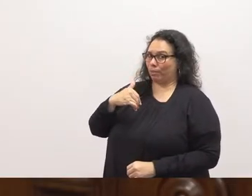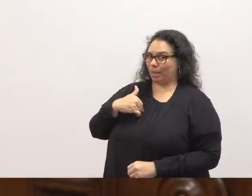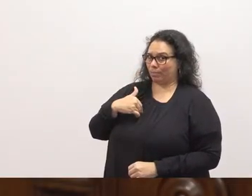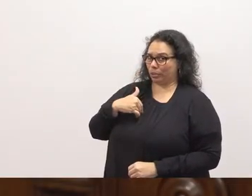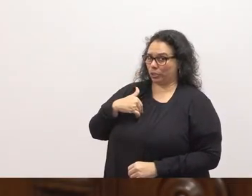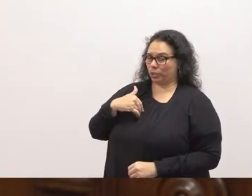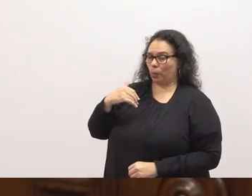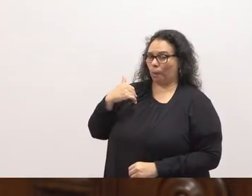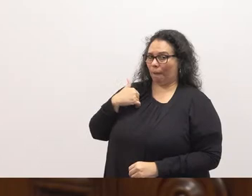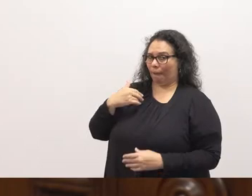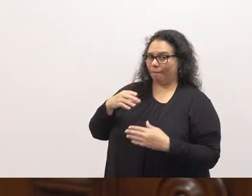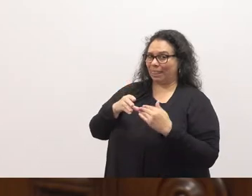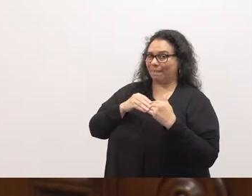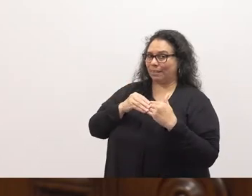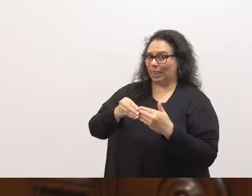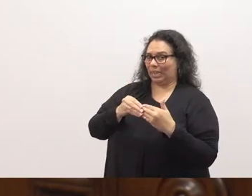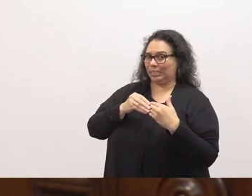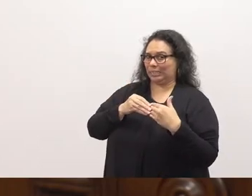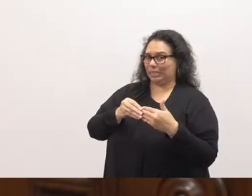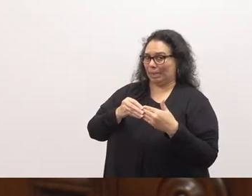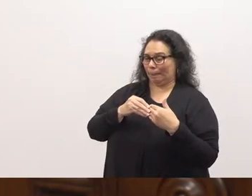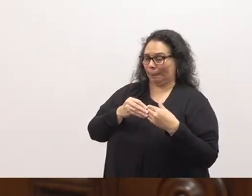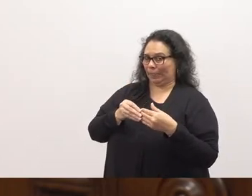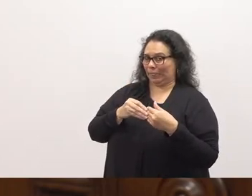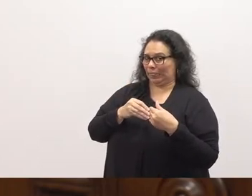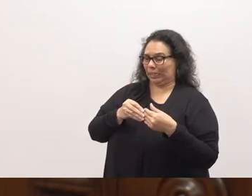the flexibility to